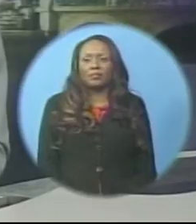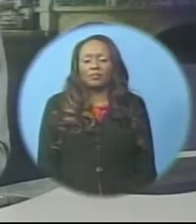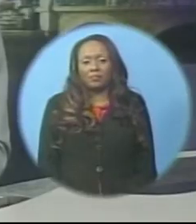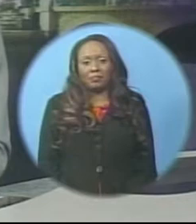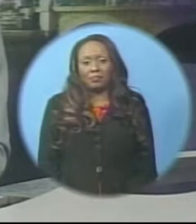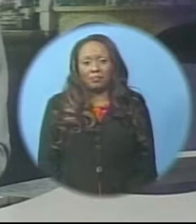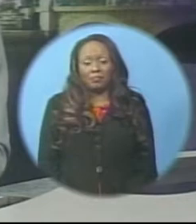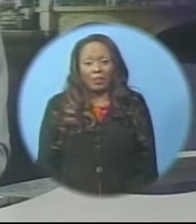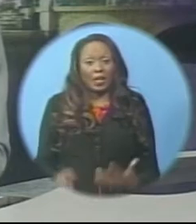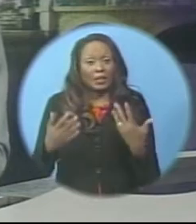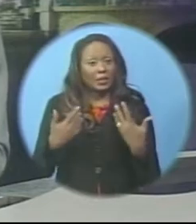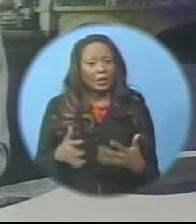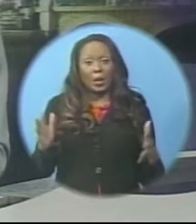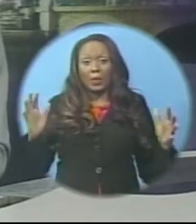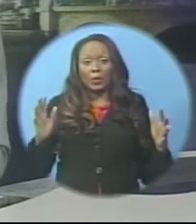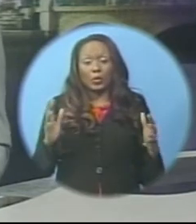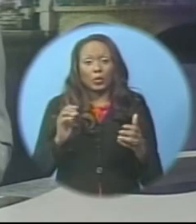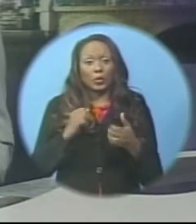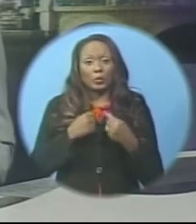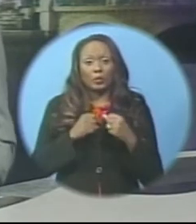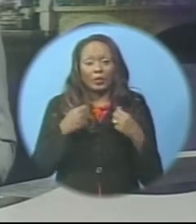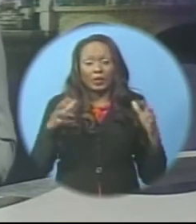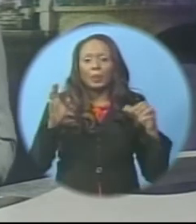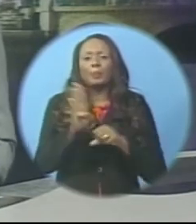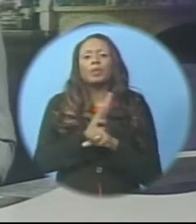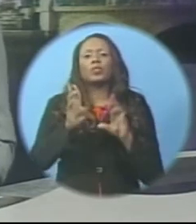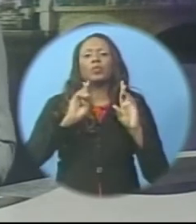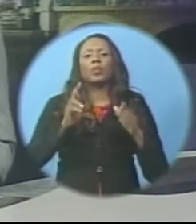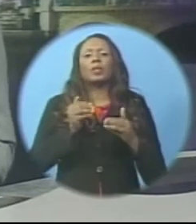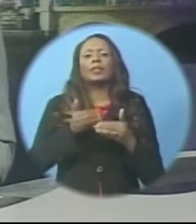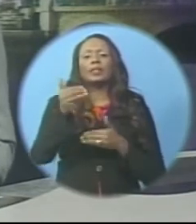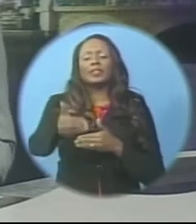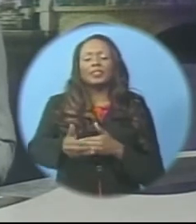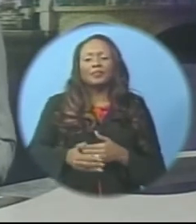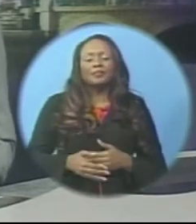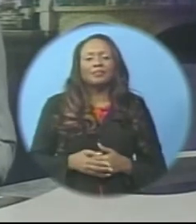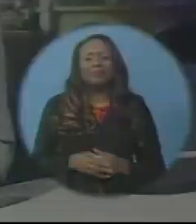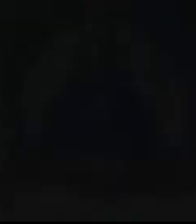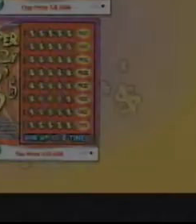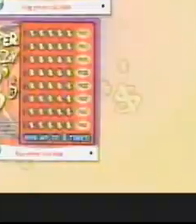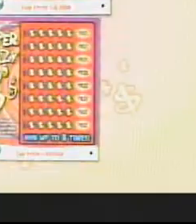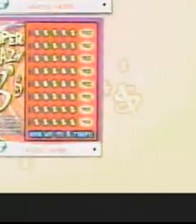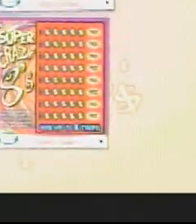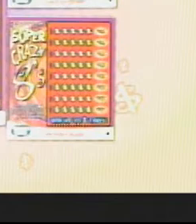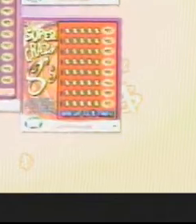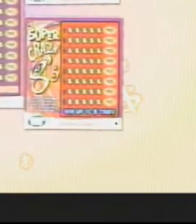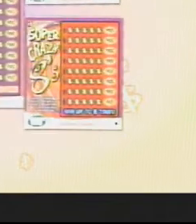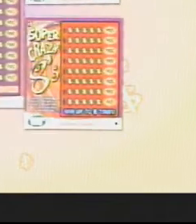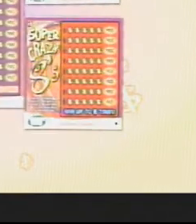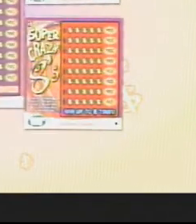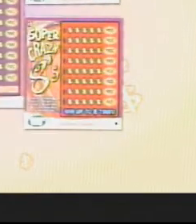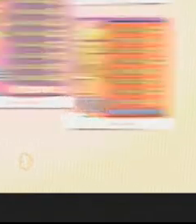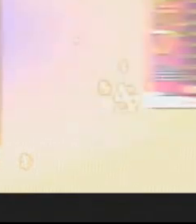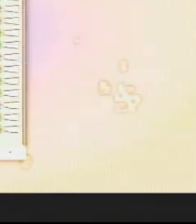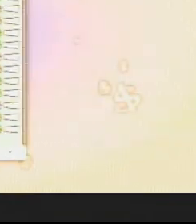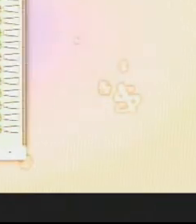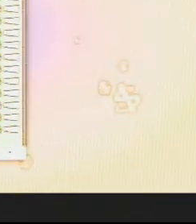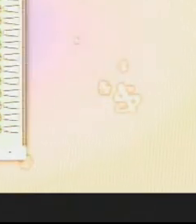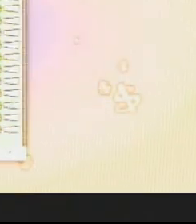Well, that's it for sports. The business report up next. Extreme Crazy Eights has joined the family.